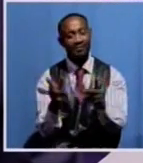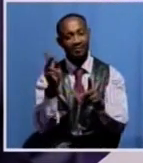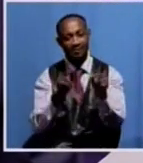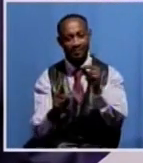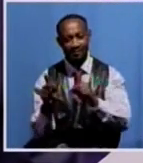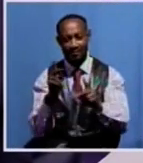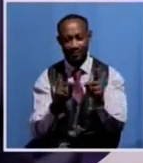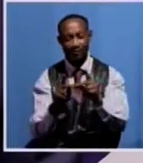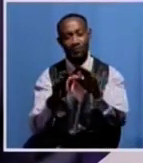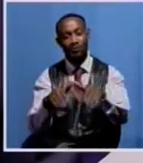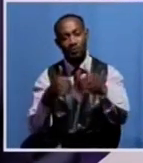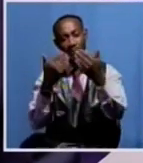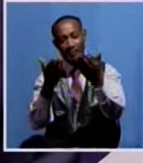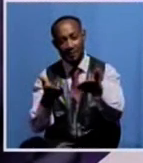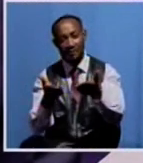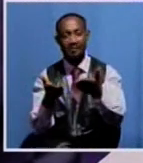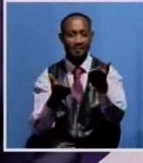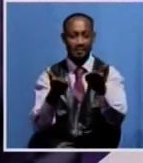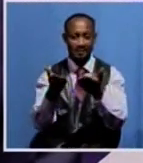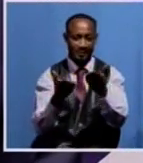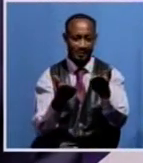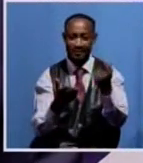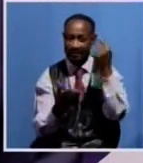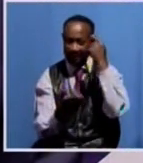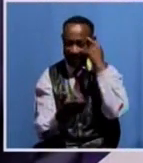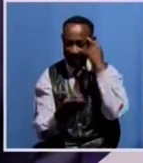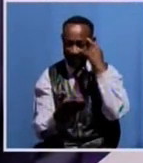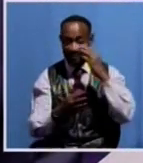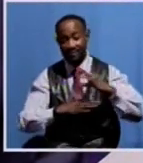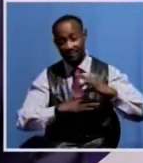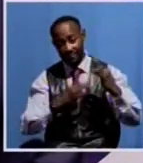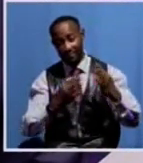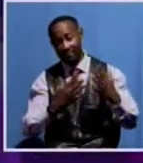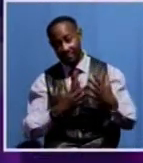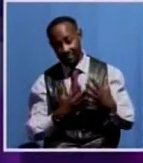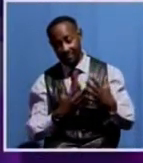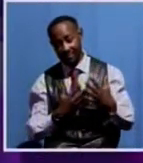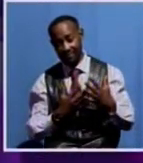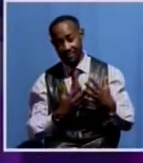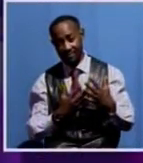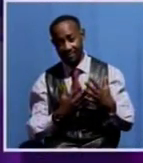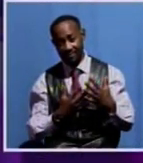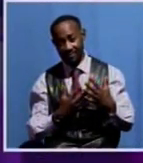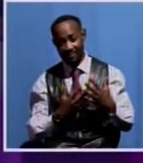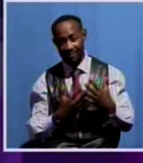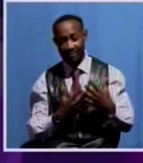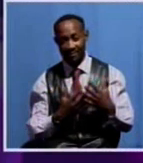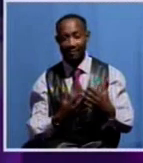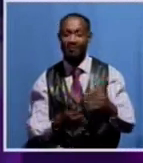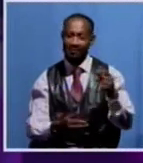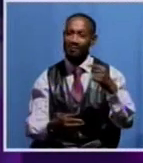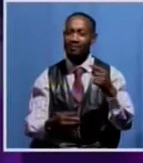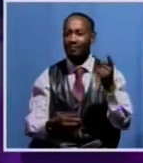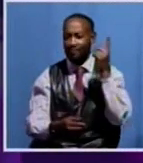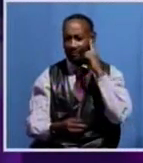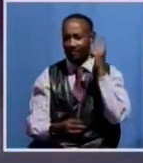who provided goods and services to government are hurting. Some have closed shop. I have been told that. I've been